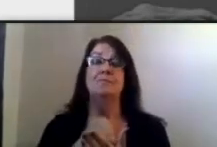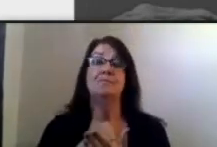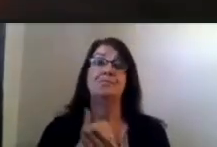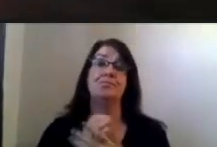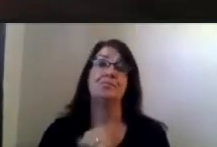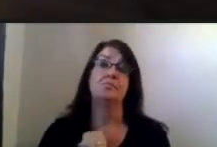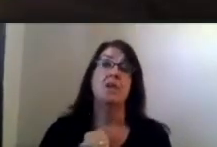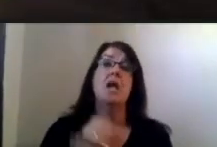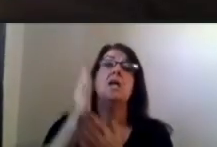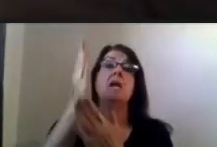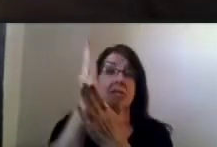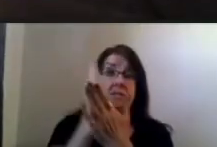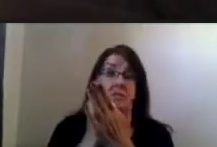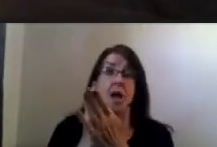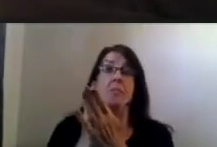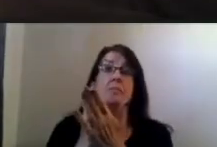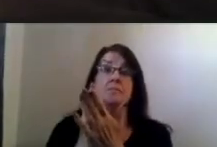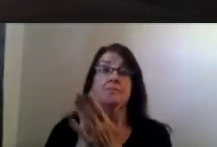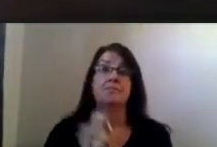there are some